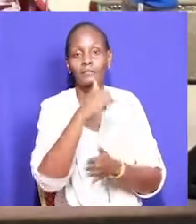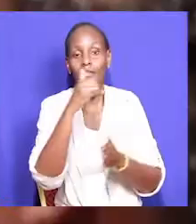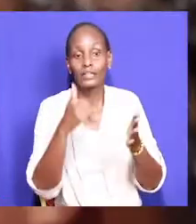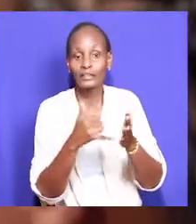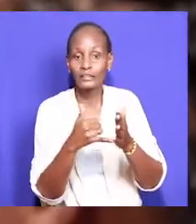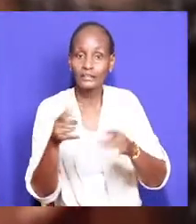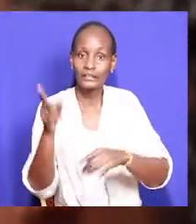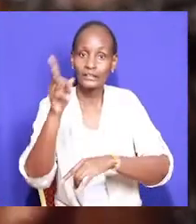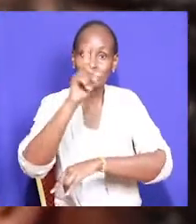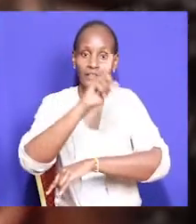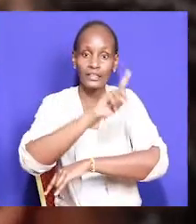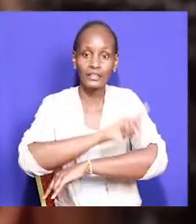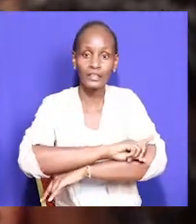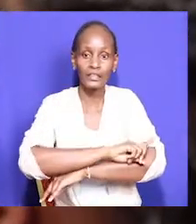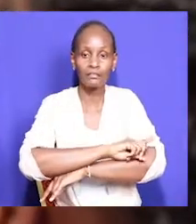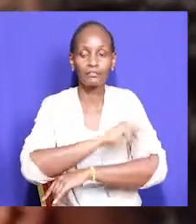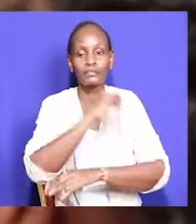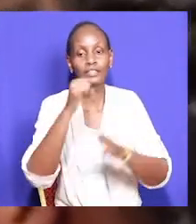it.